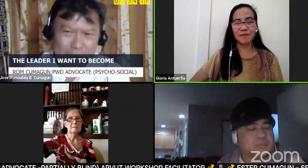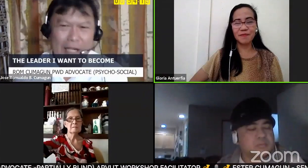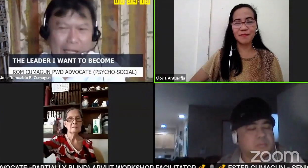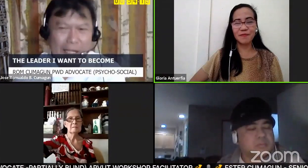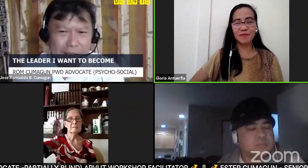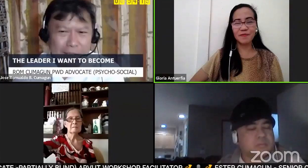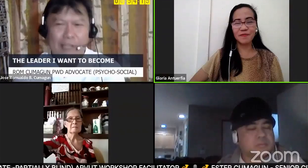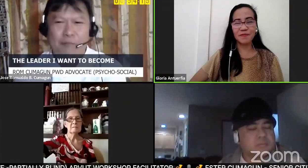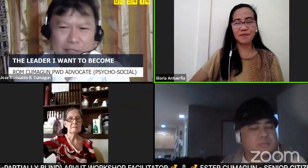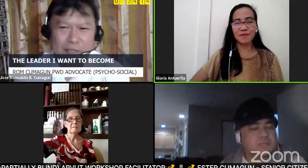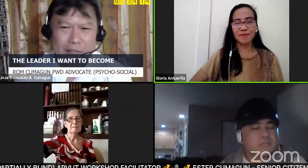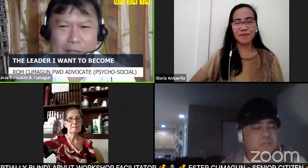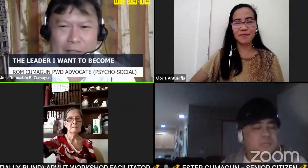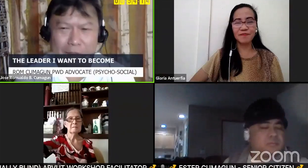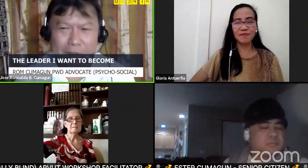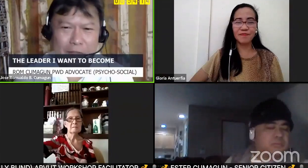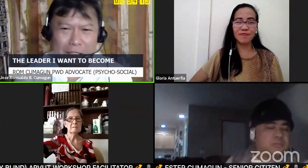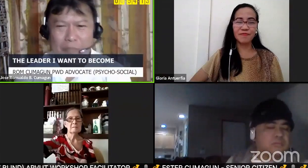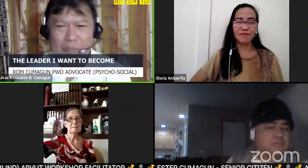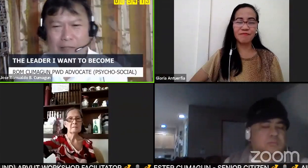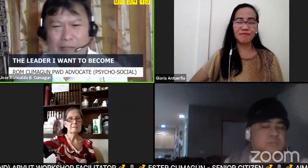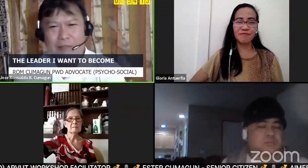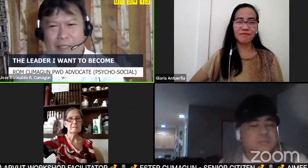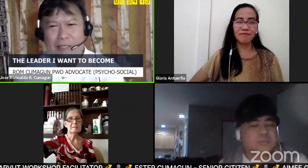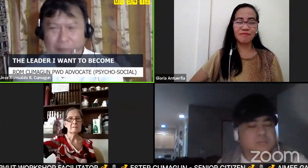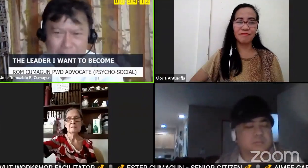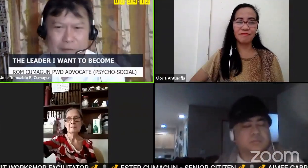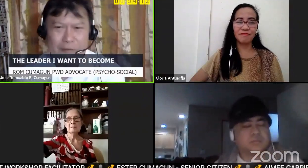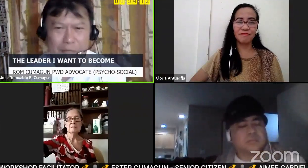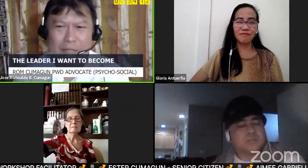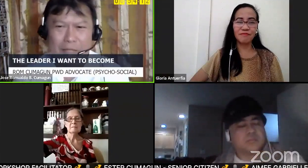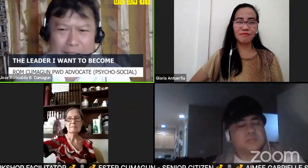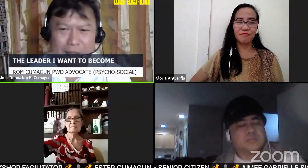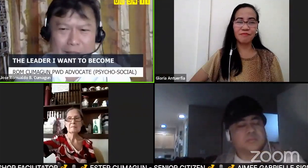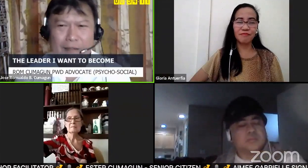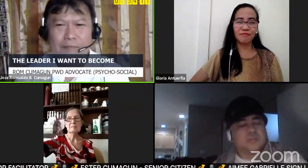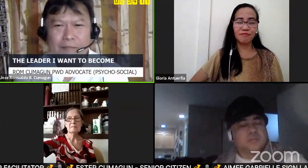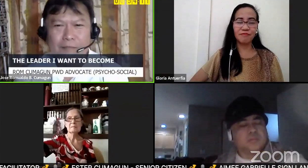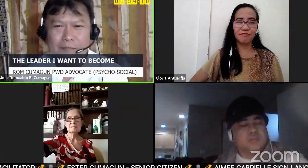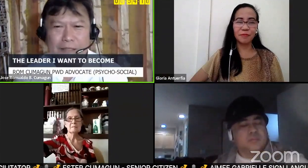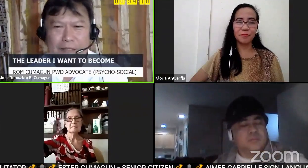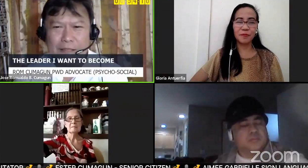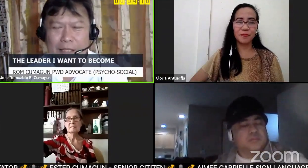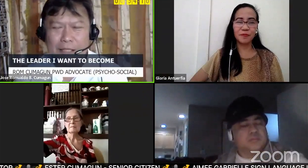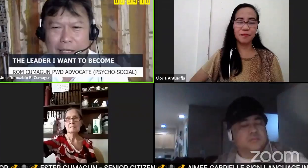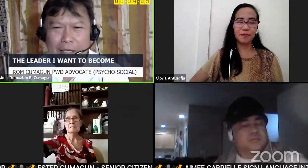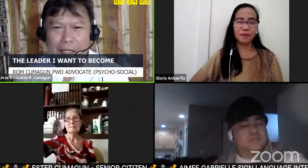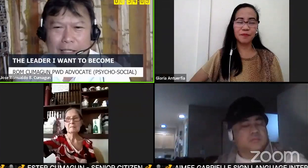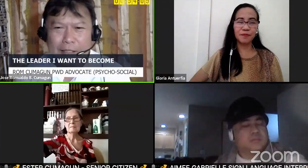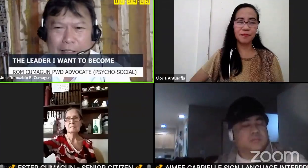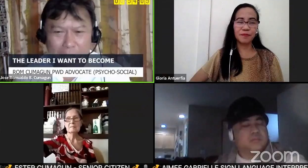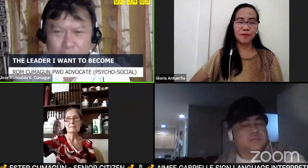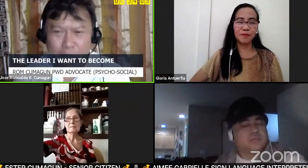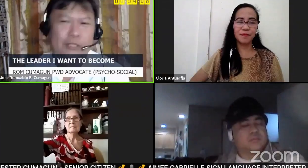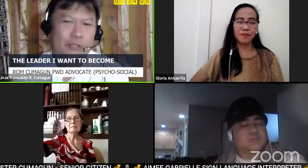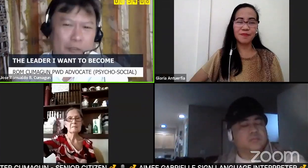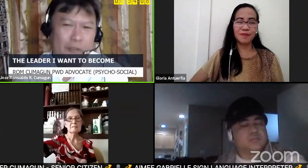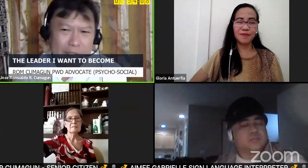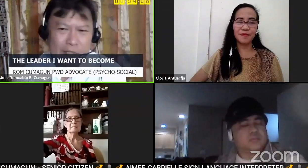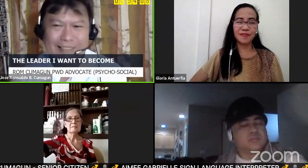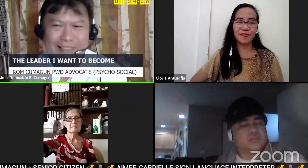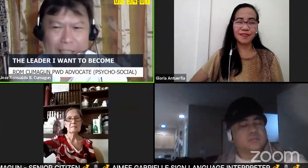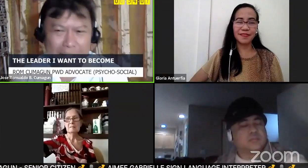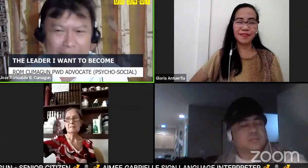You don't have to be elected as president of the Philippines in order to become a leader. The one